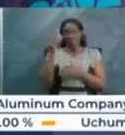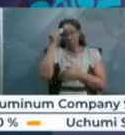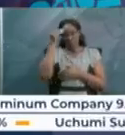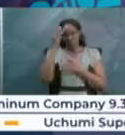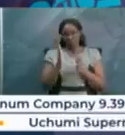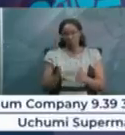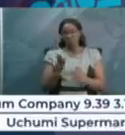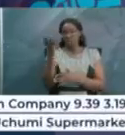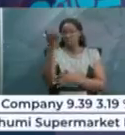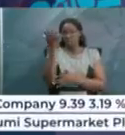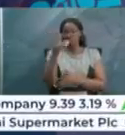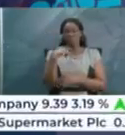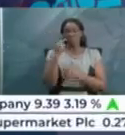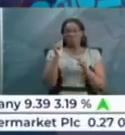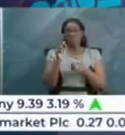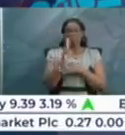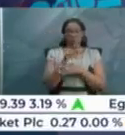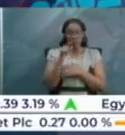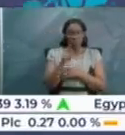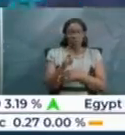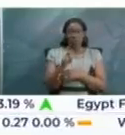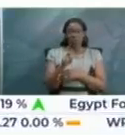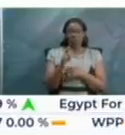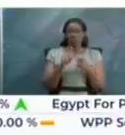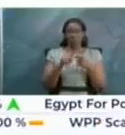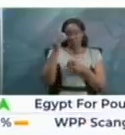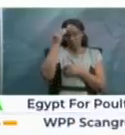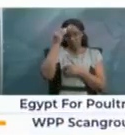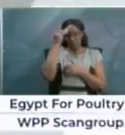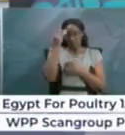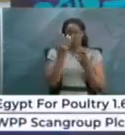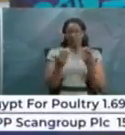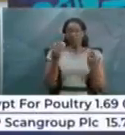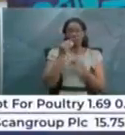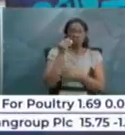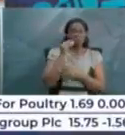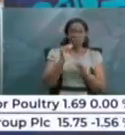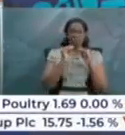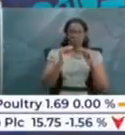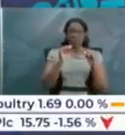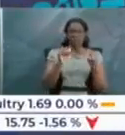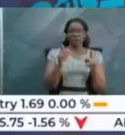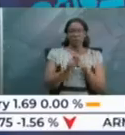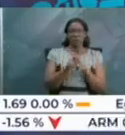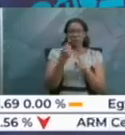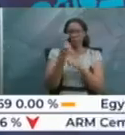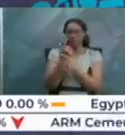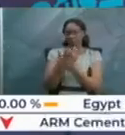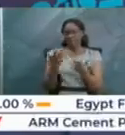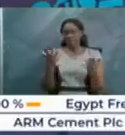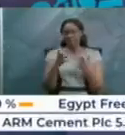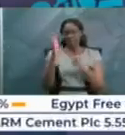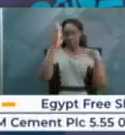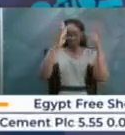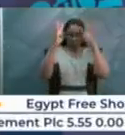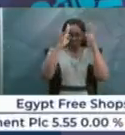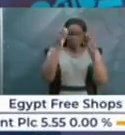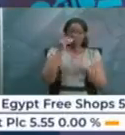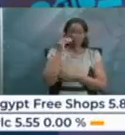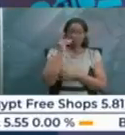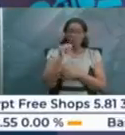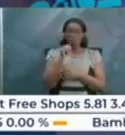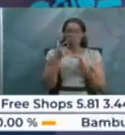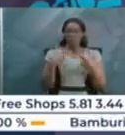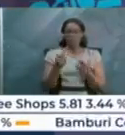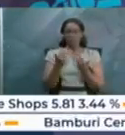there who can use this to, learn with your children at home, teach them and learn different things, just to be creative in the house and not let your kids feel